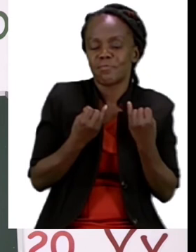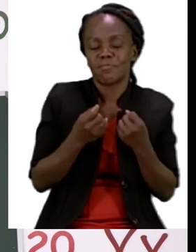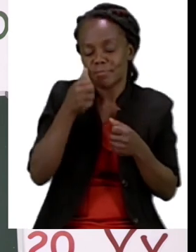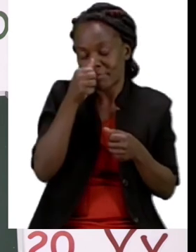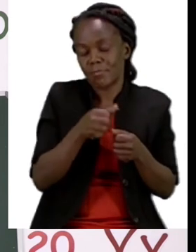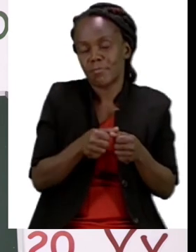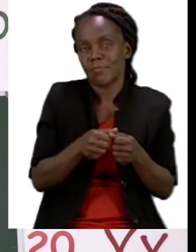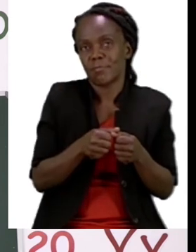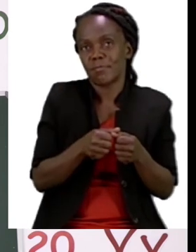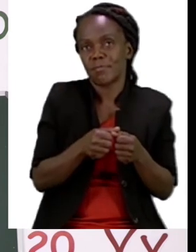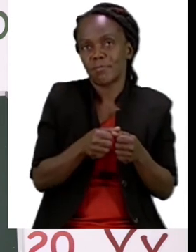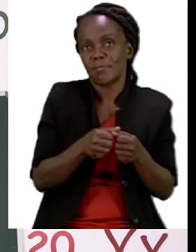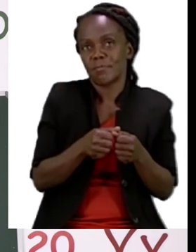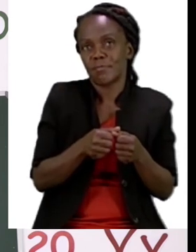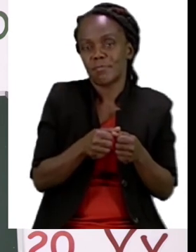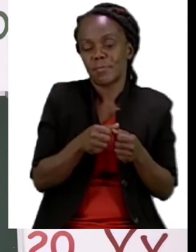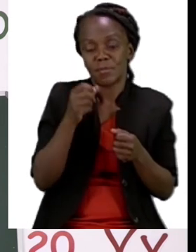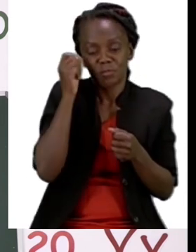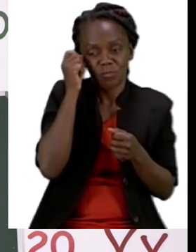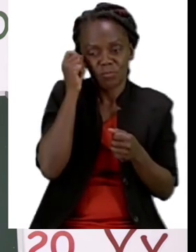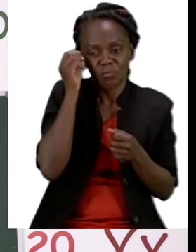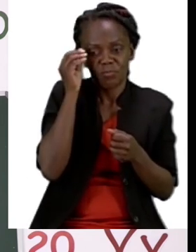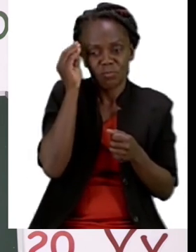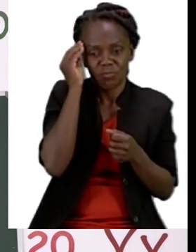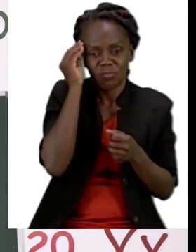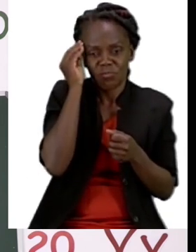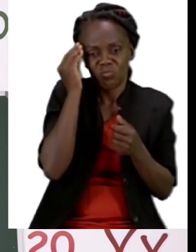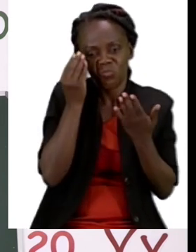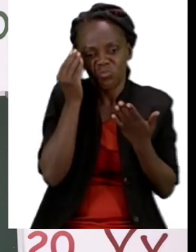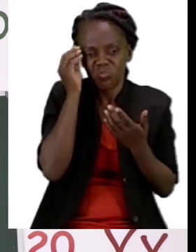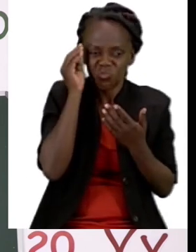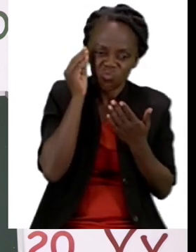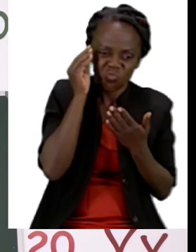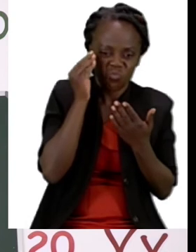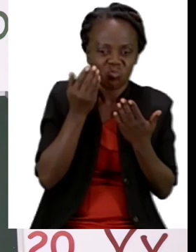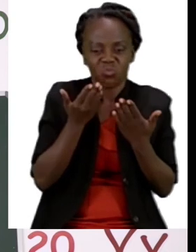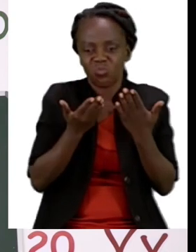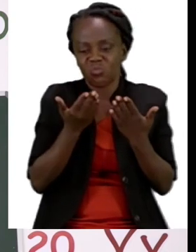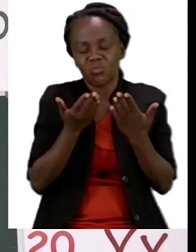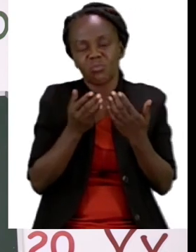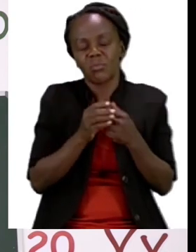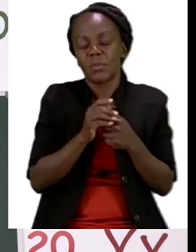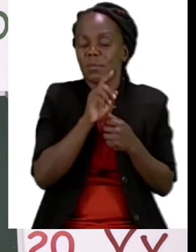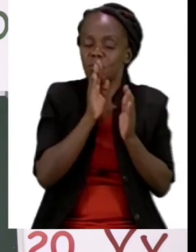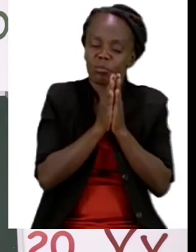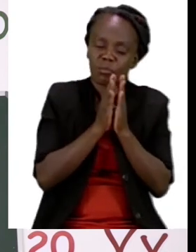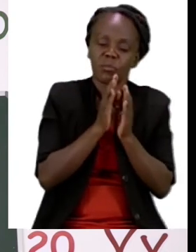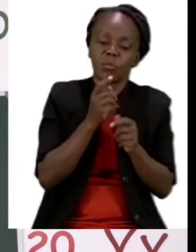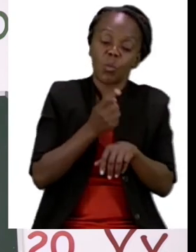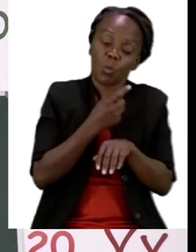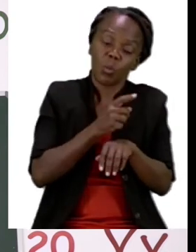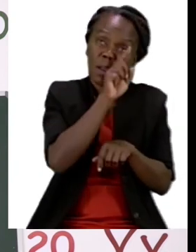Remember, if you are not sure, you can always ask. And make sure that you have an adult around you